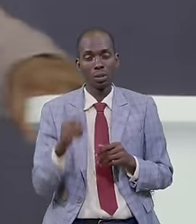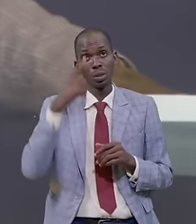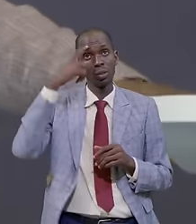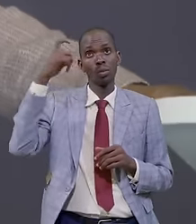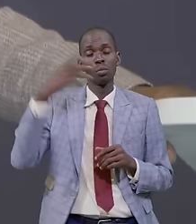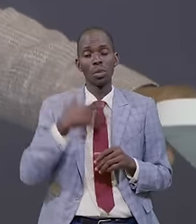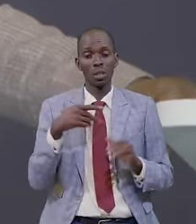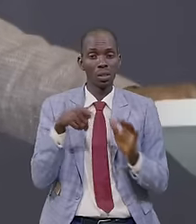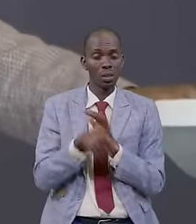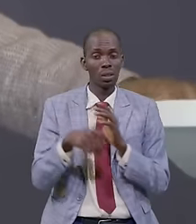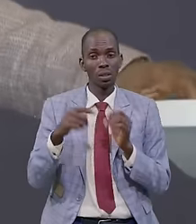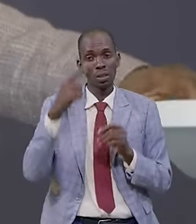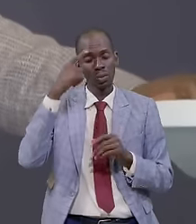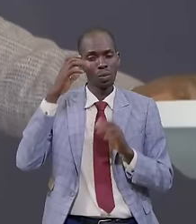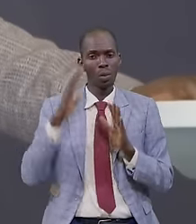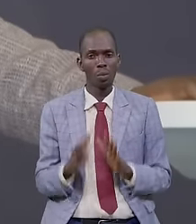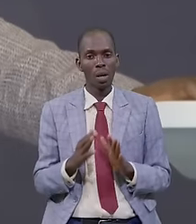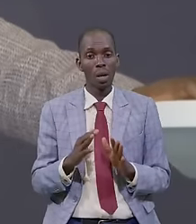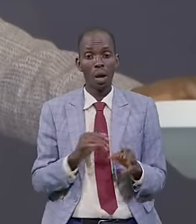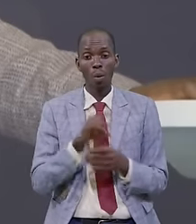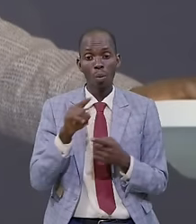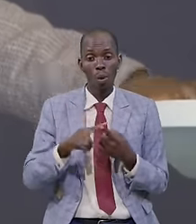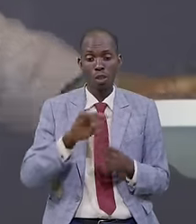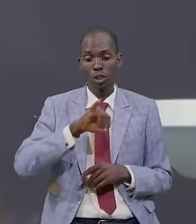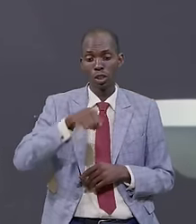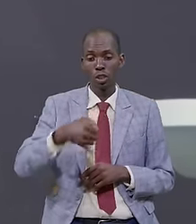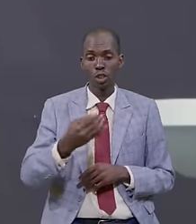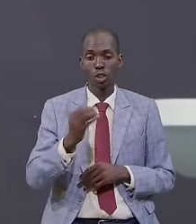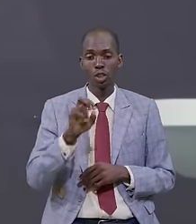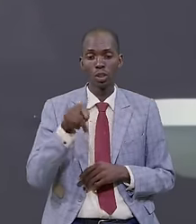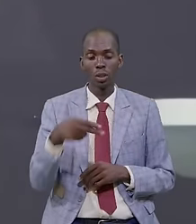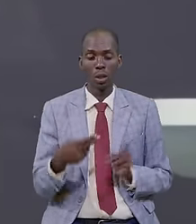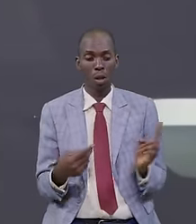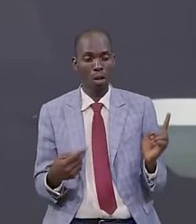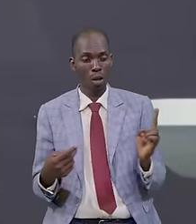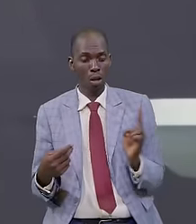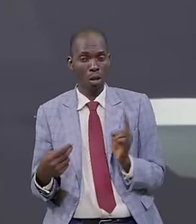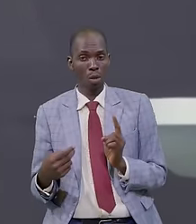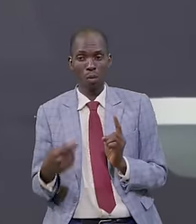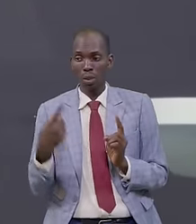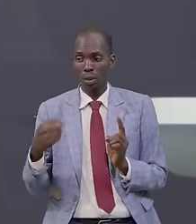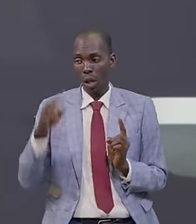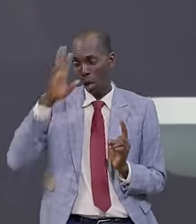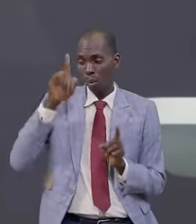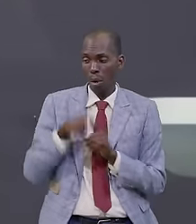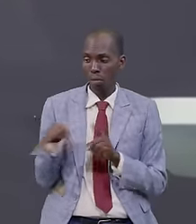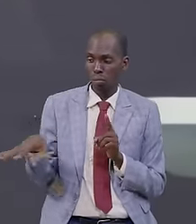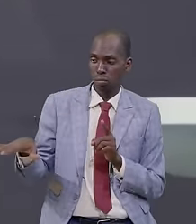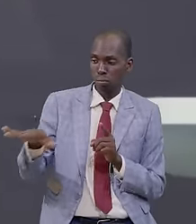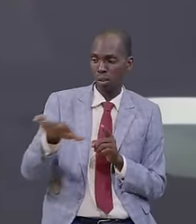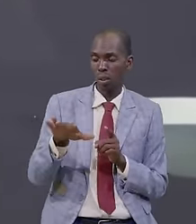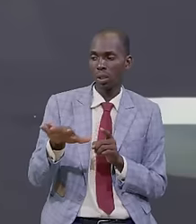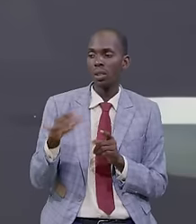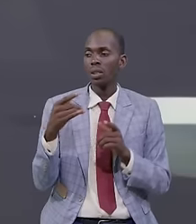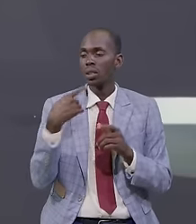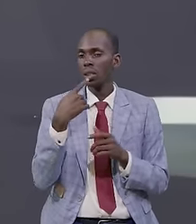them, he said, here comes the dreamer. They had forgotten his real name. At least they'll not